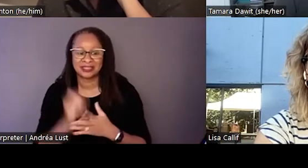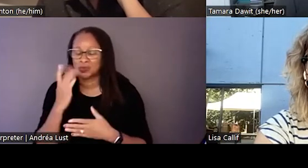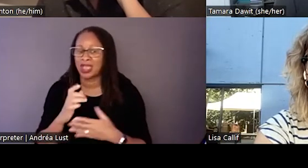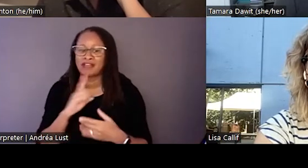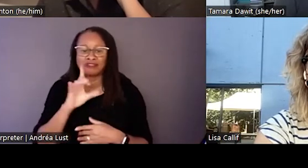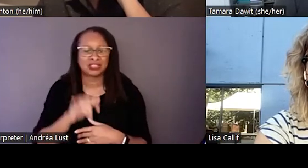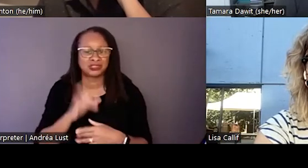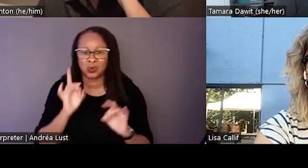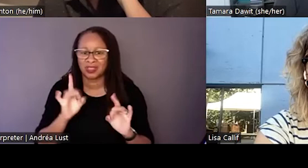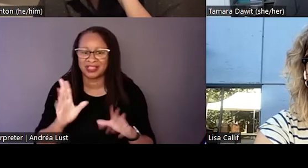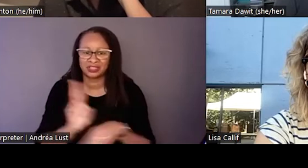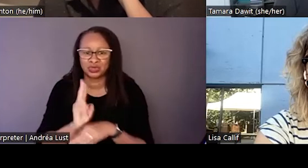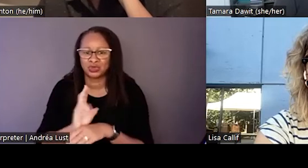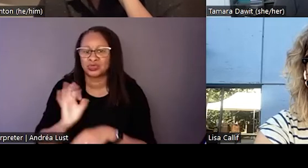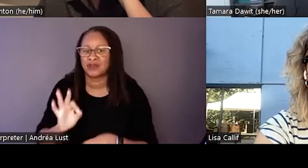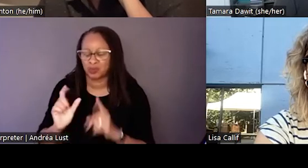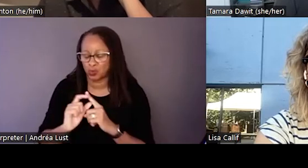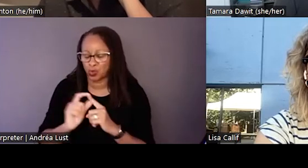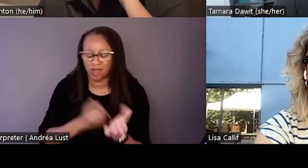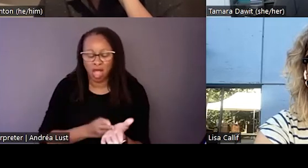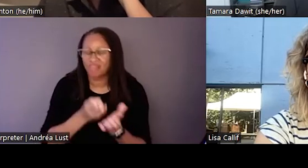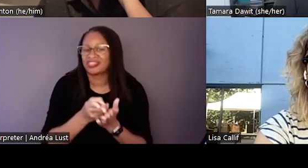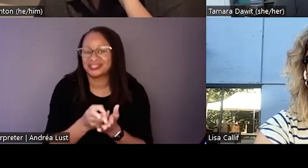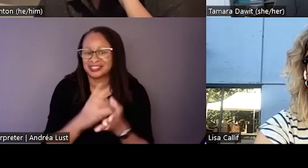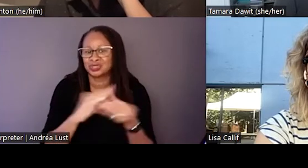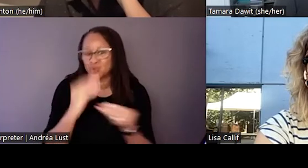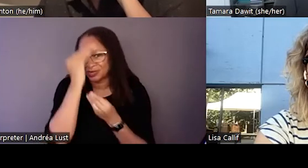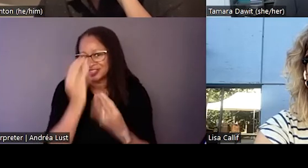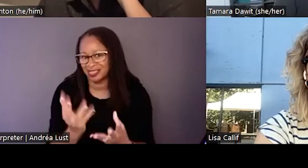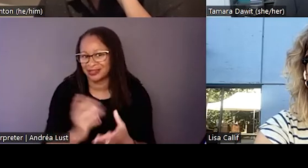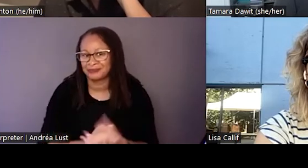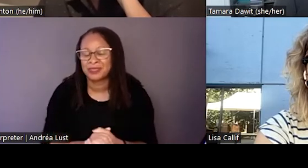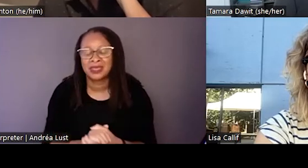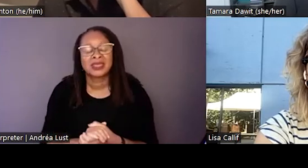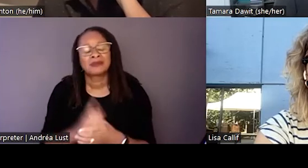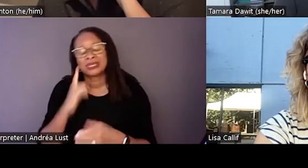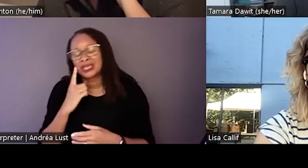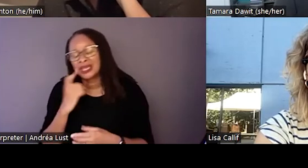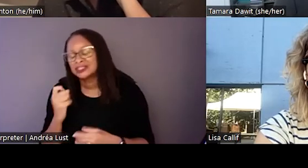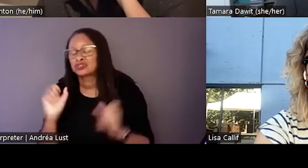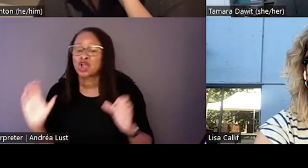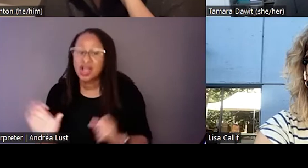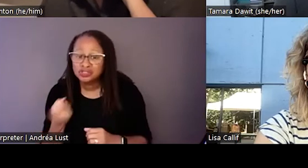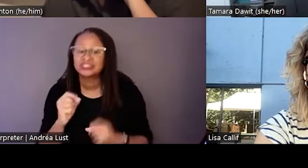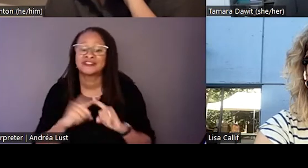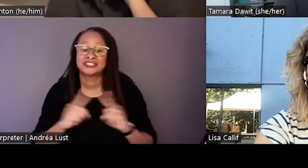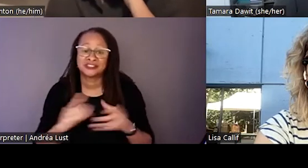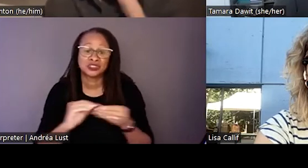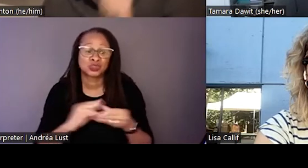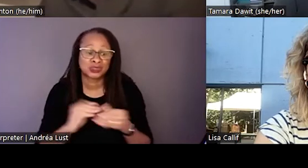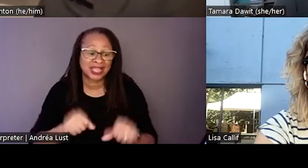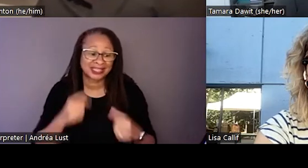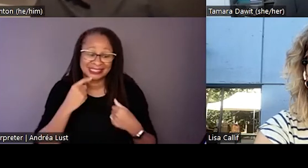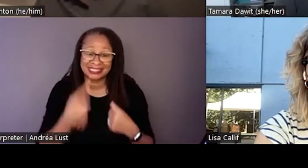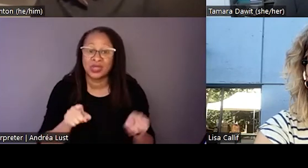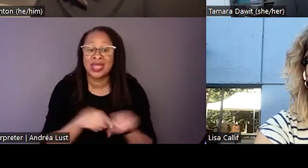like this use of the word authentic storytelling, because there are hundreds of different stories that I can tell you as